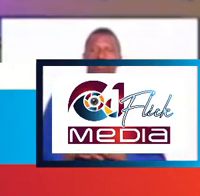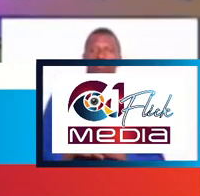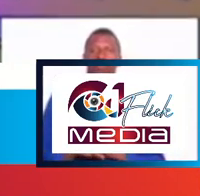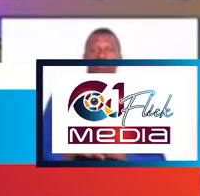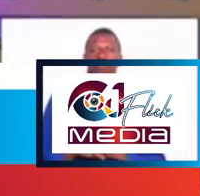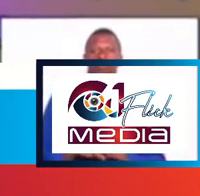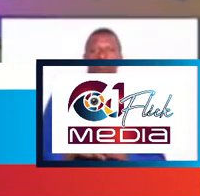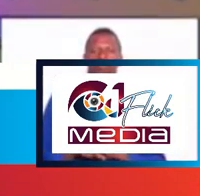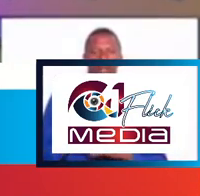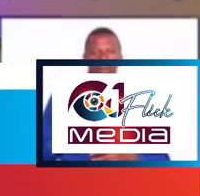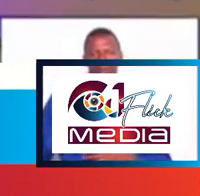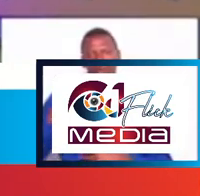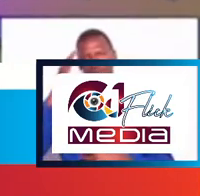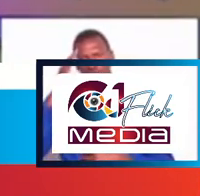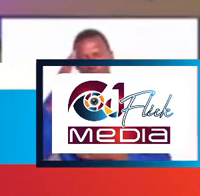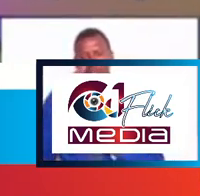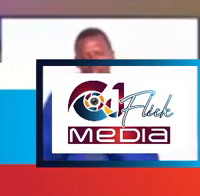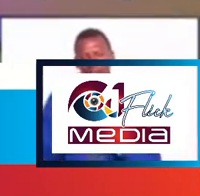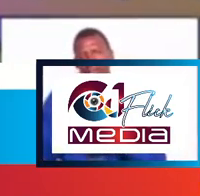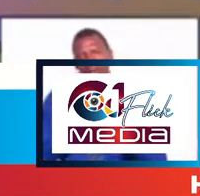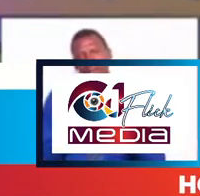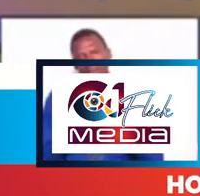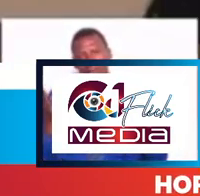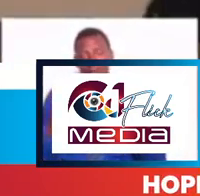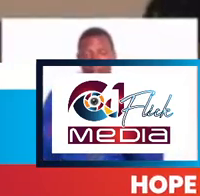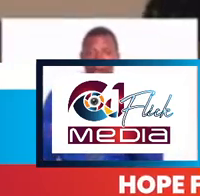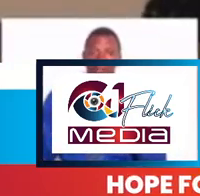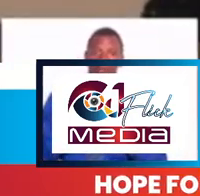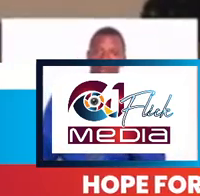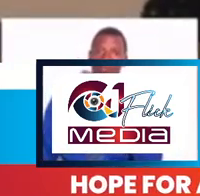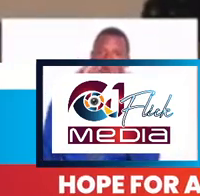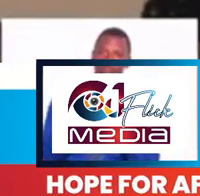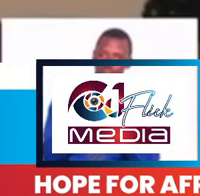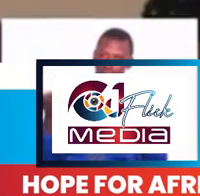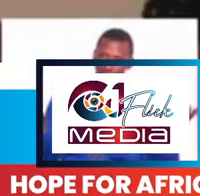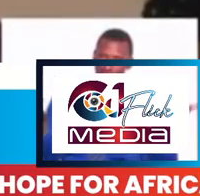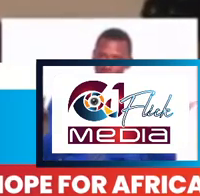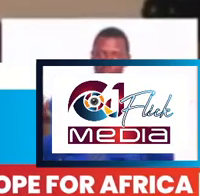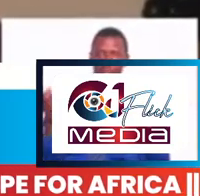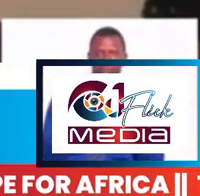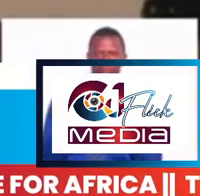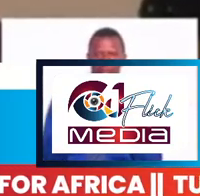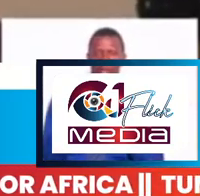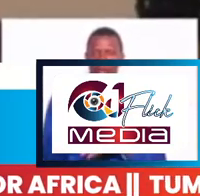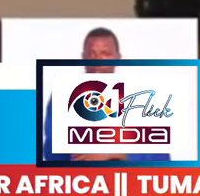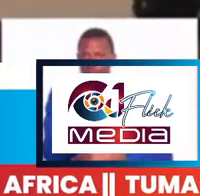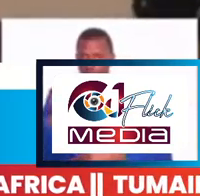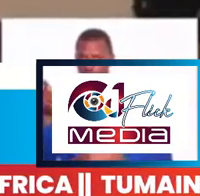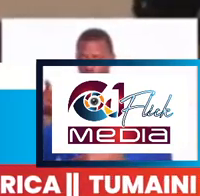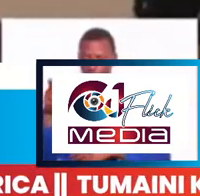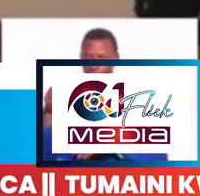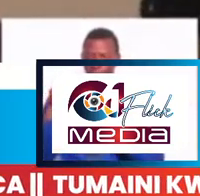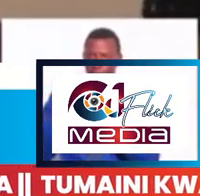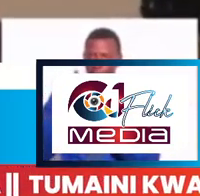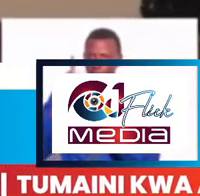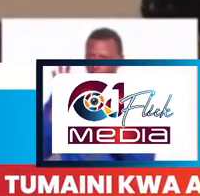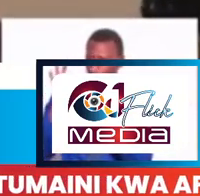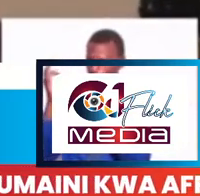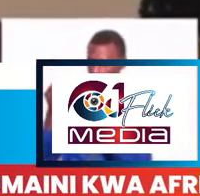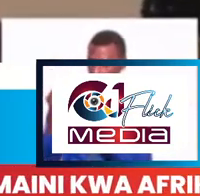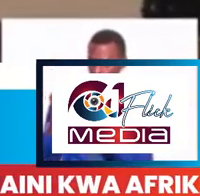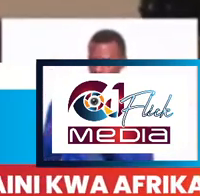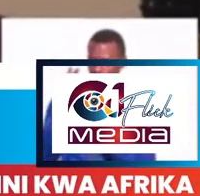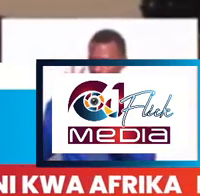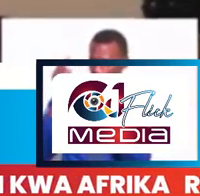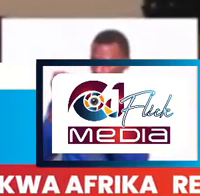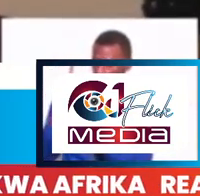Sometimes, I know it happens, but let me tell you this. If you are in one family and you have different types of faith within